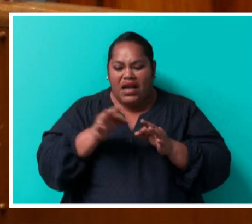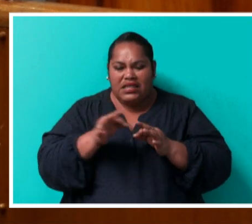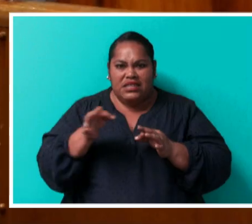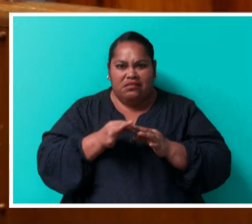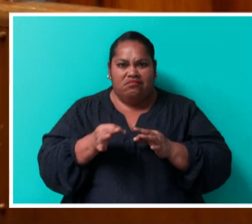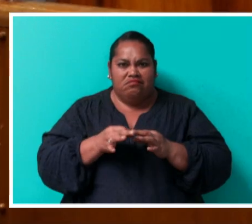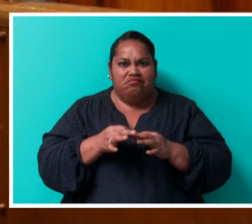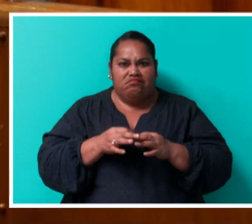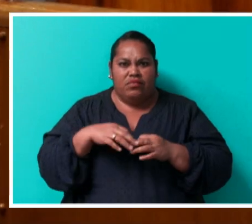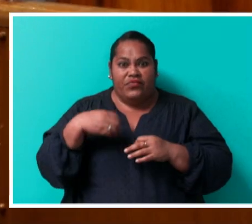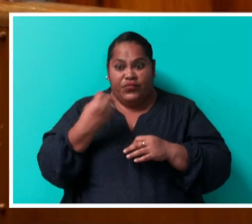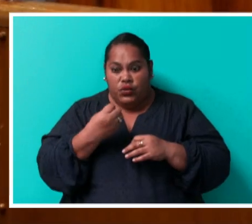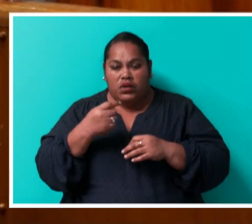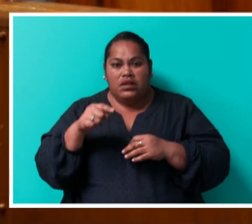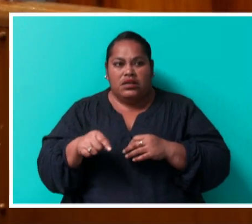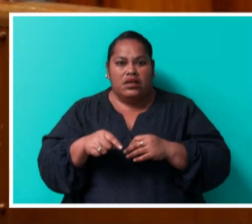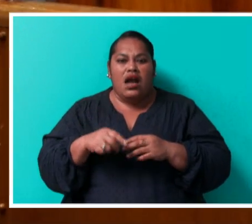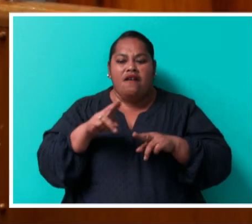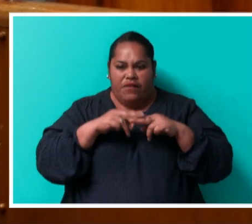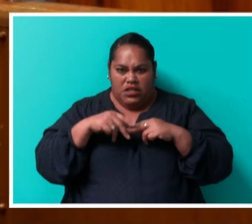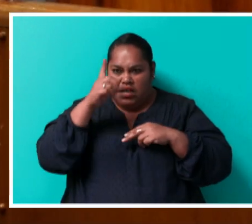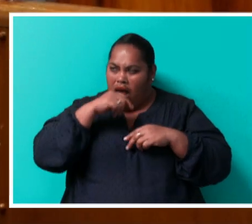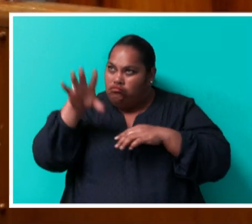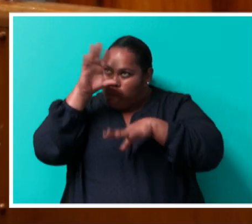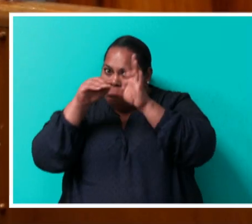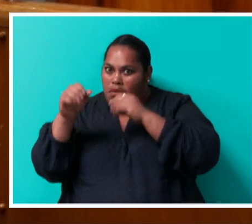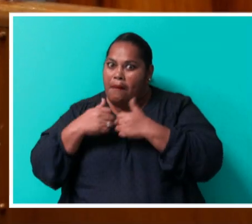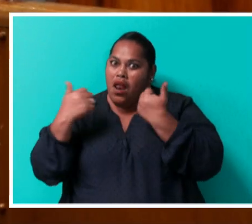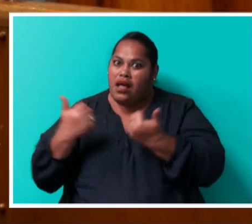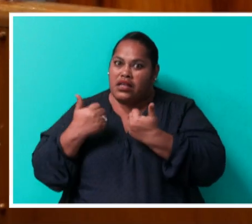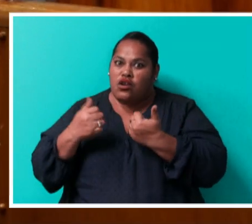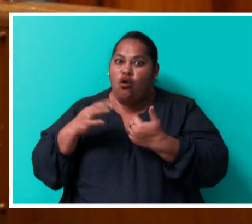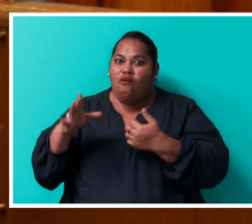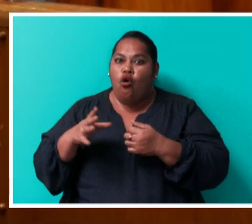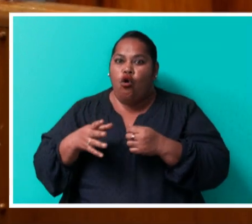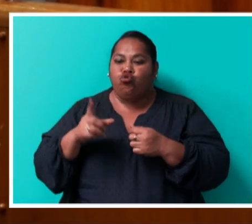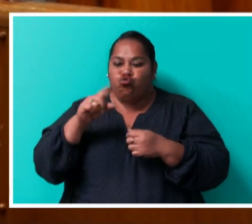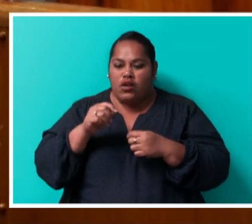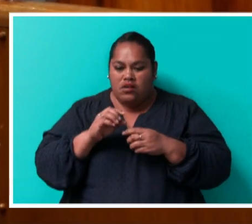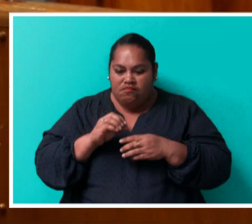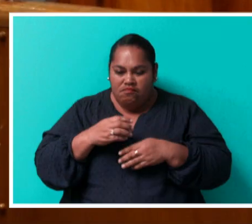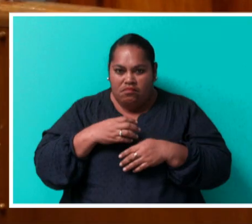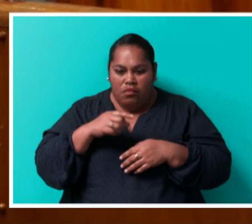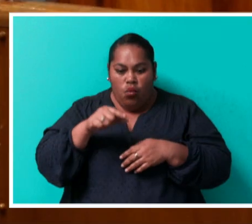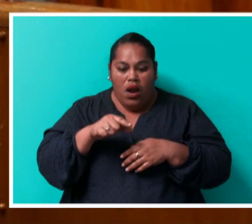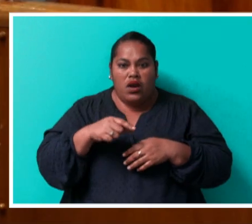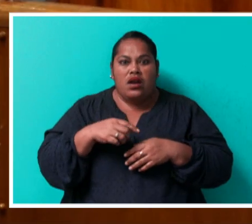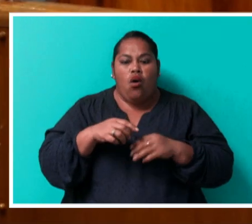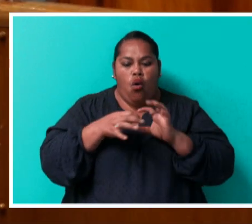Mr. Speaker, sir, Fiji can learn a lot to enhance its own agriculture sector by adopting